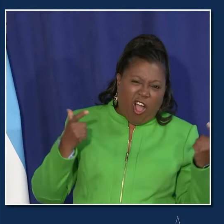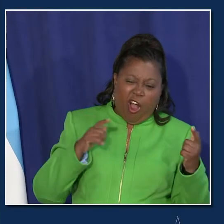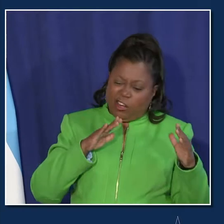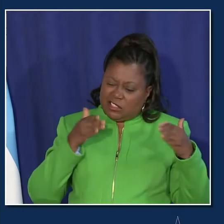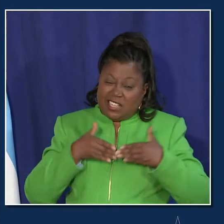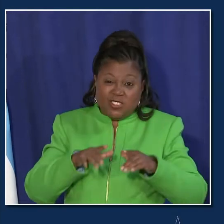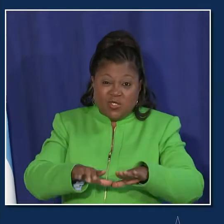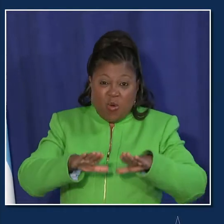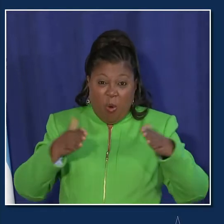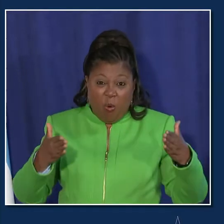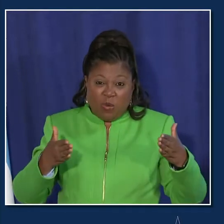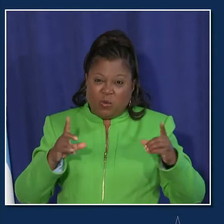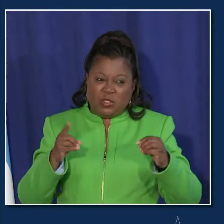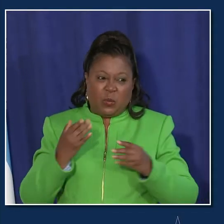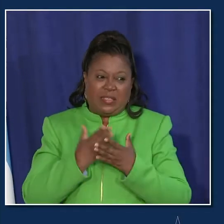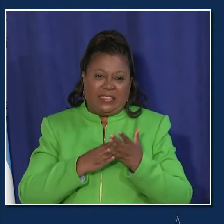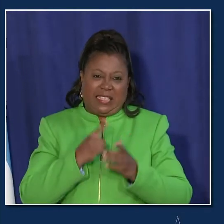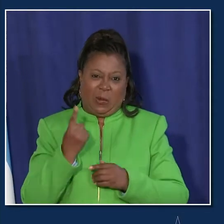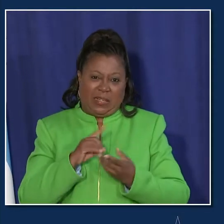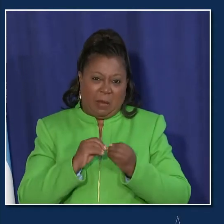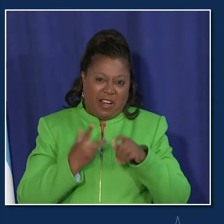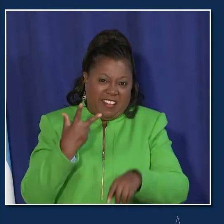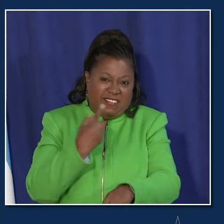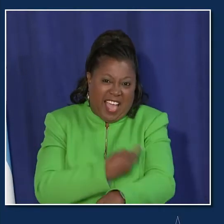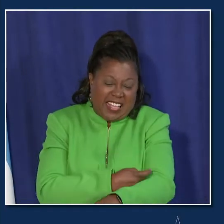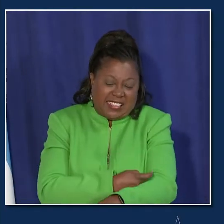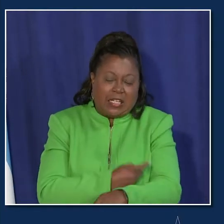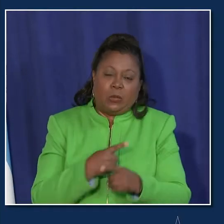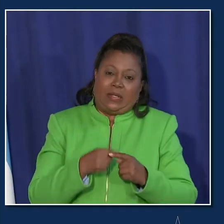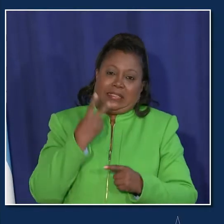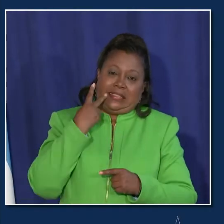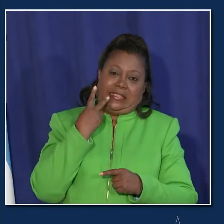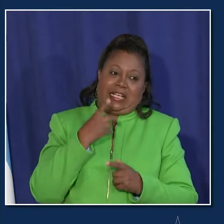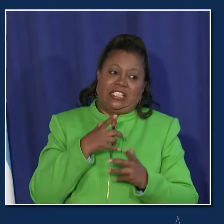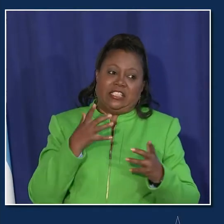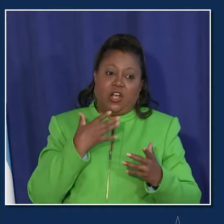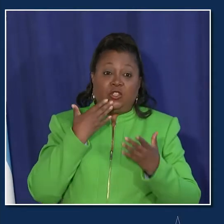centers open when you're doing single-digit number of vaccines. And we are seeing